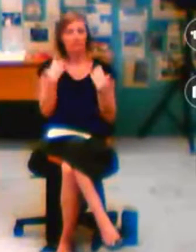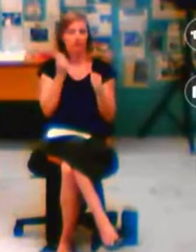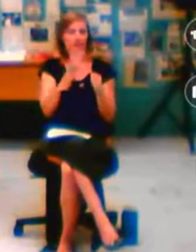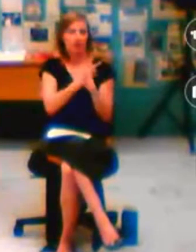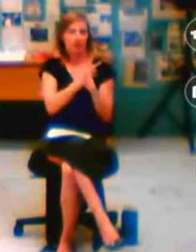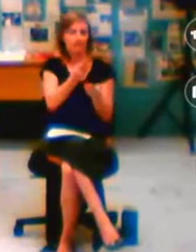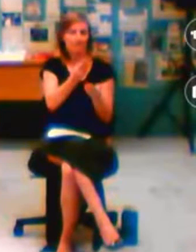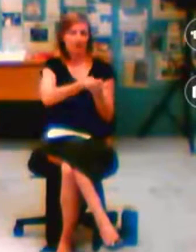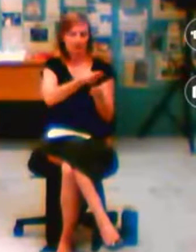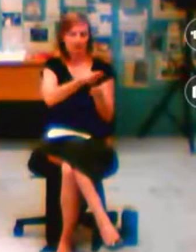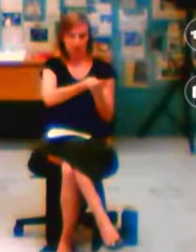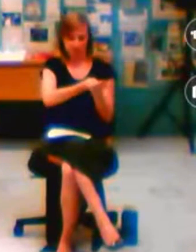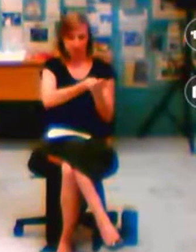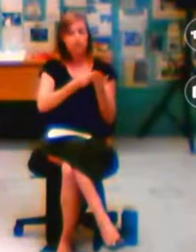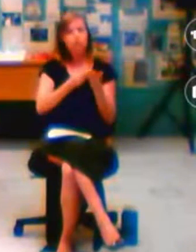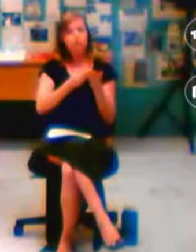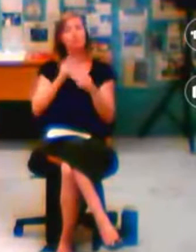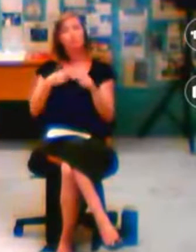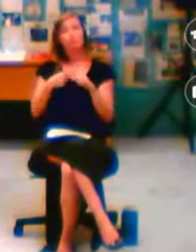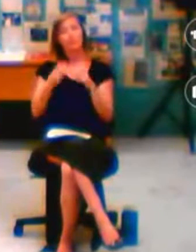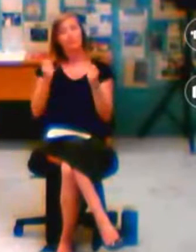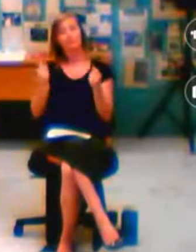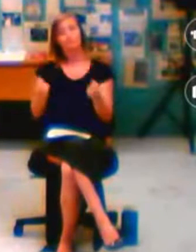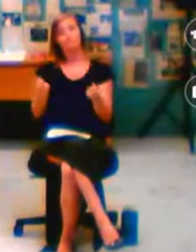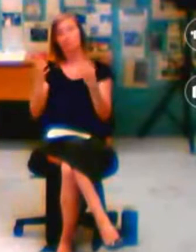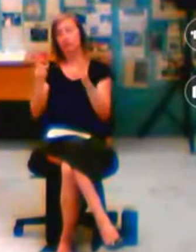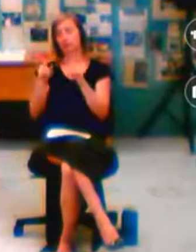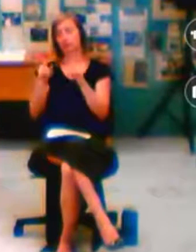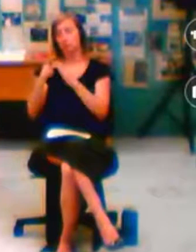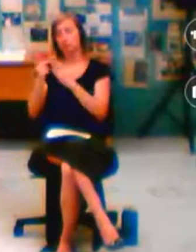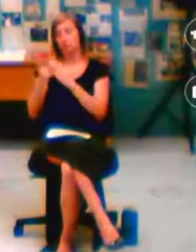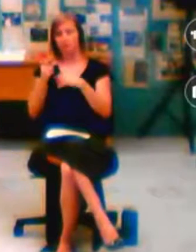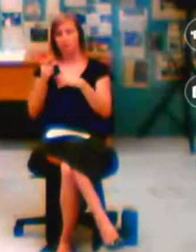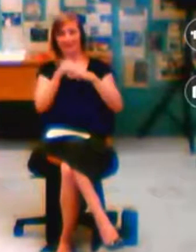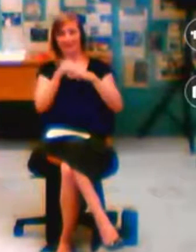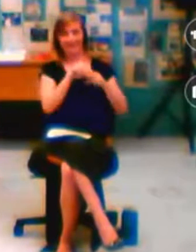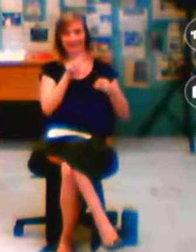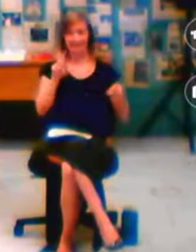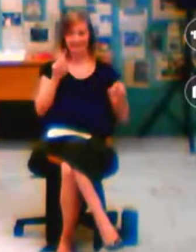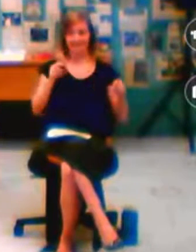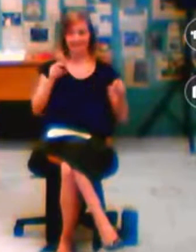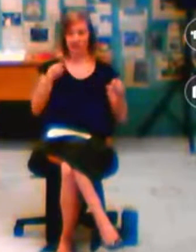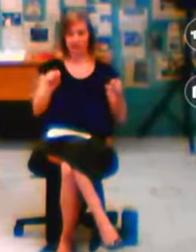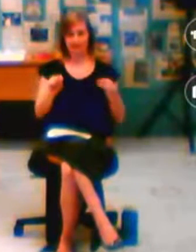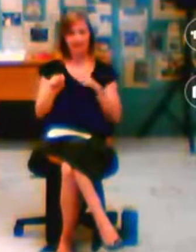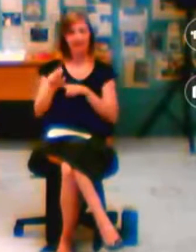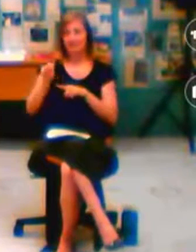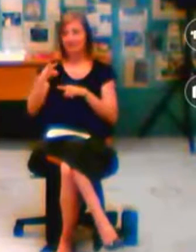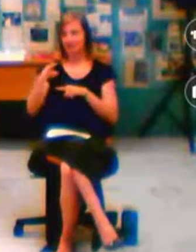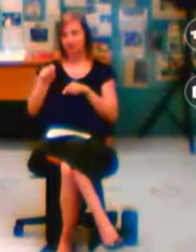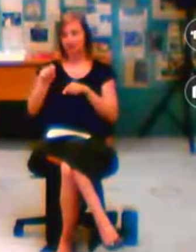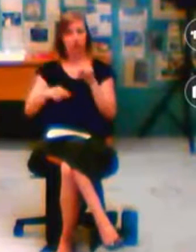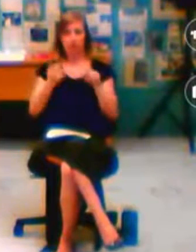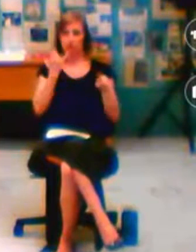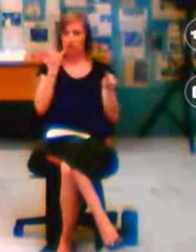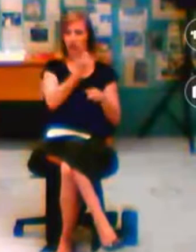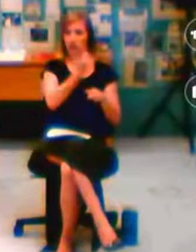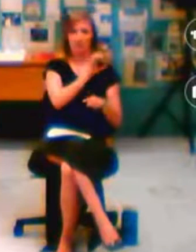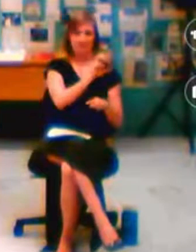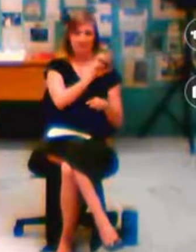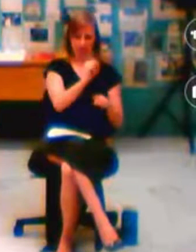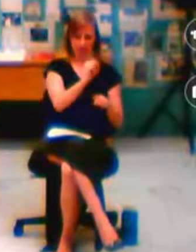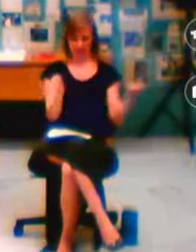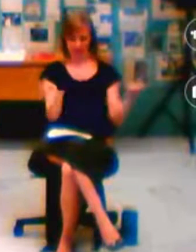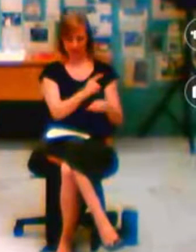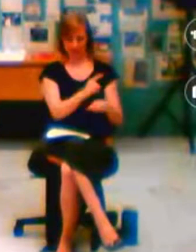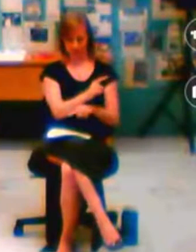federal government will only negotiate with one agency in each state. Currently in Colorado, that's the Department of Healthcare Policy and Financing. So even when